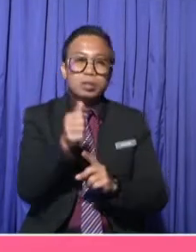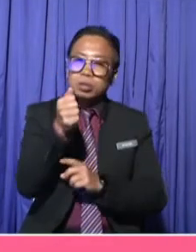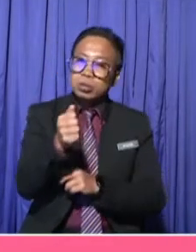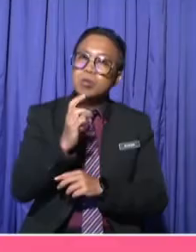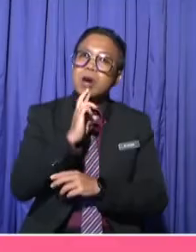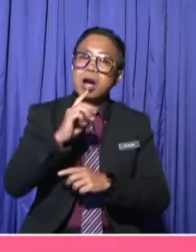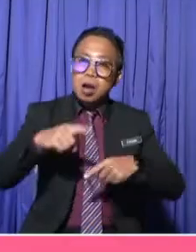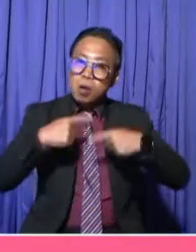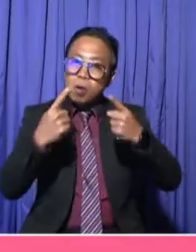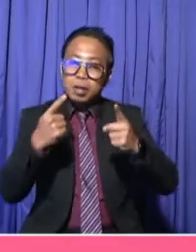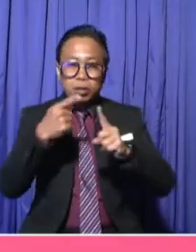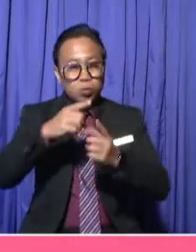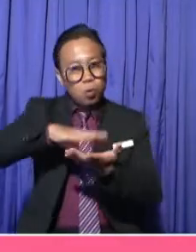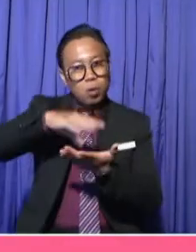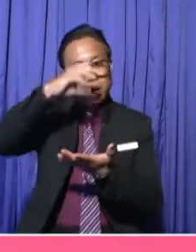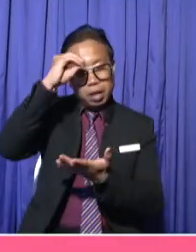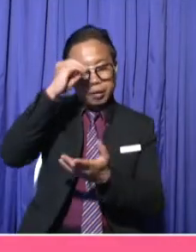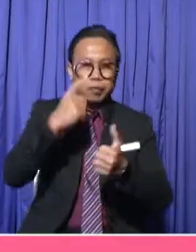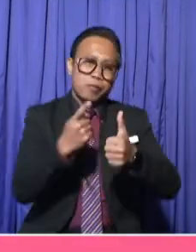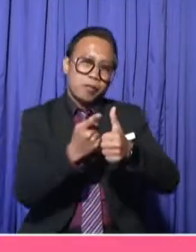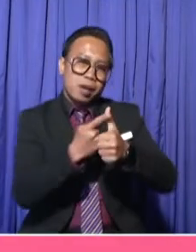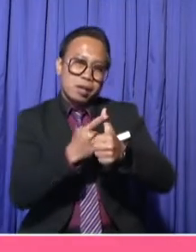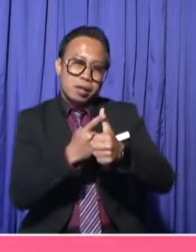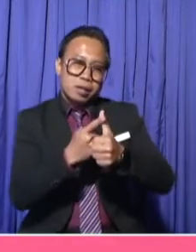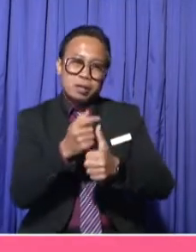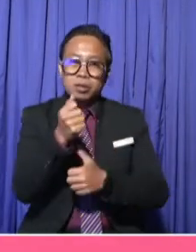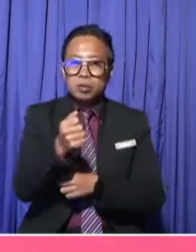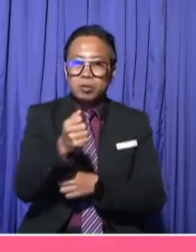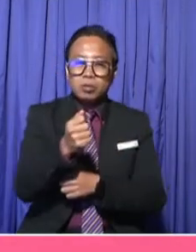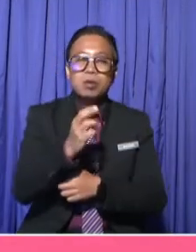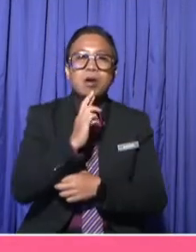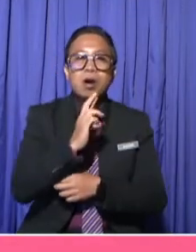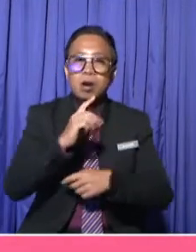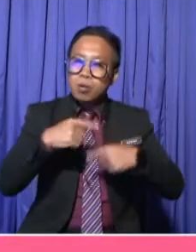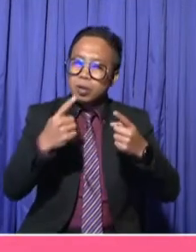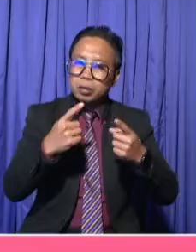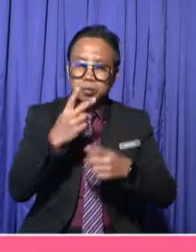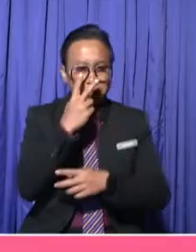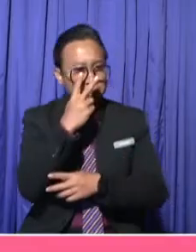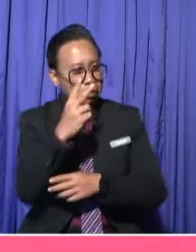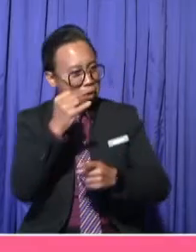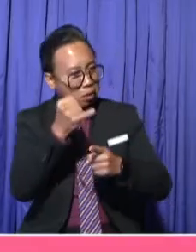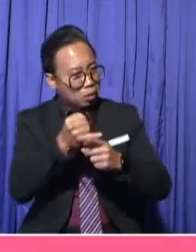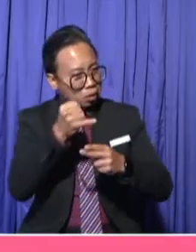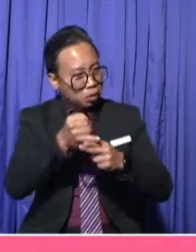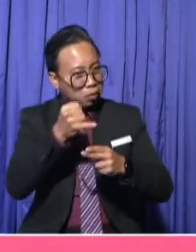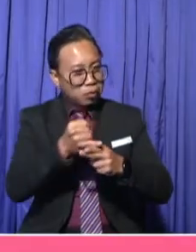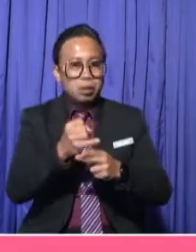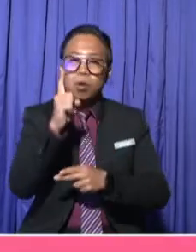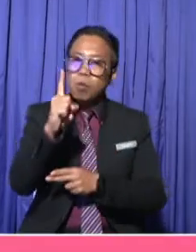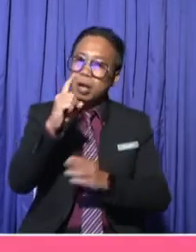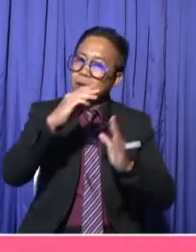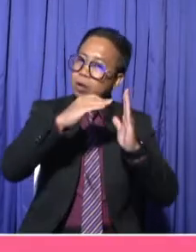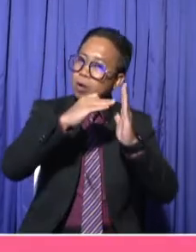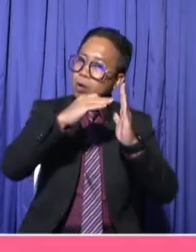to learn. First, you are going to identify and state 1 over